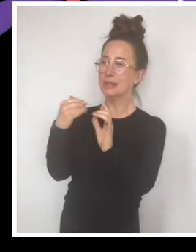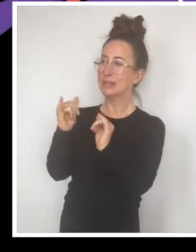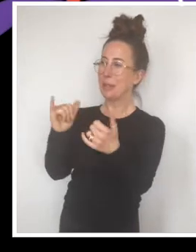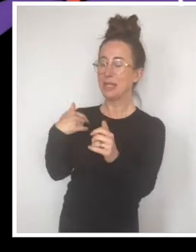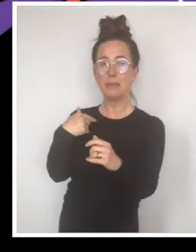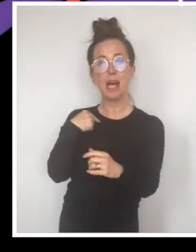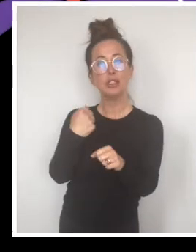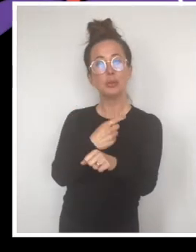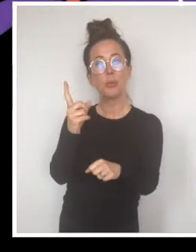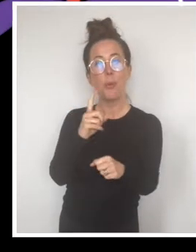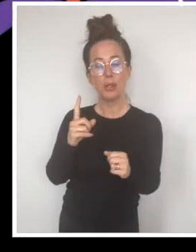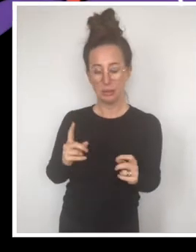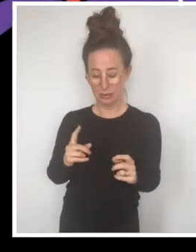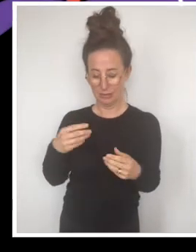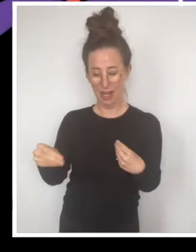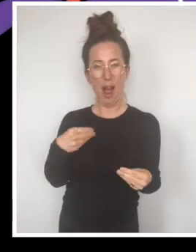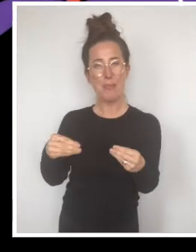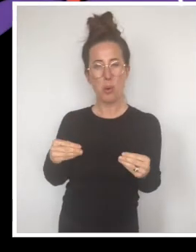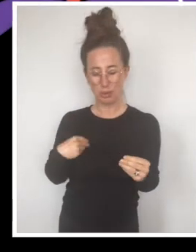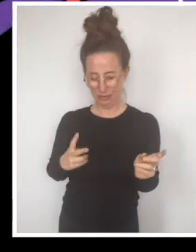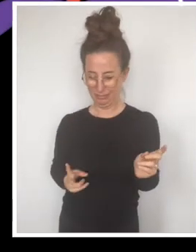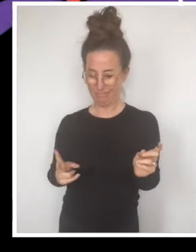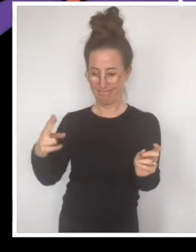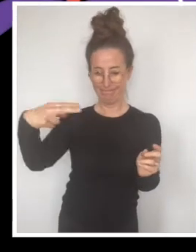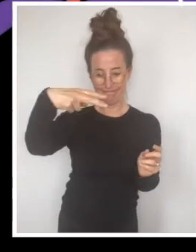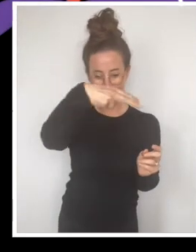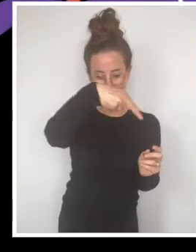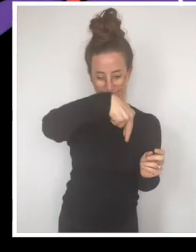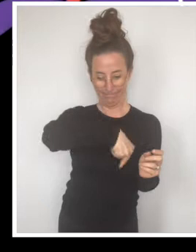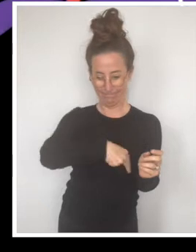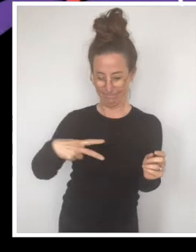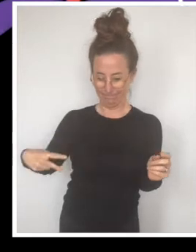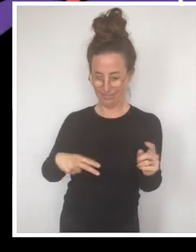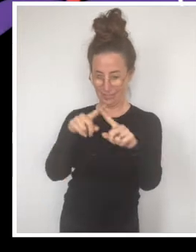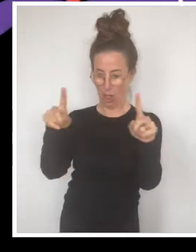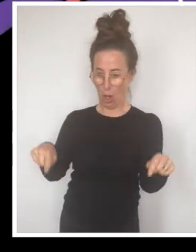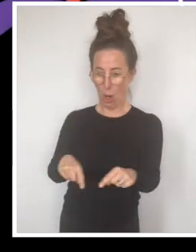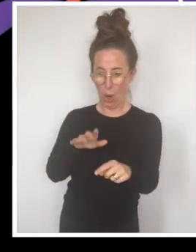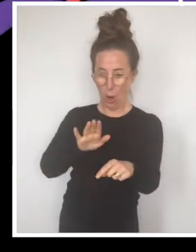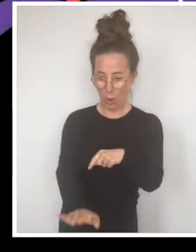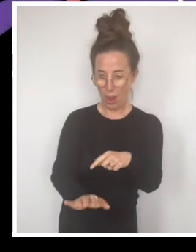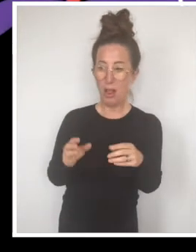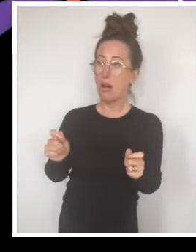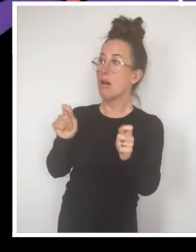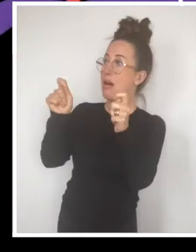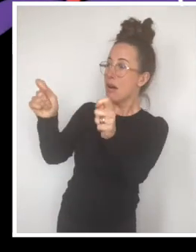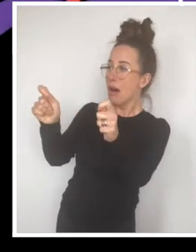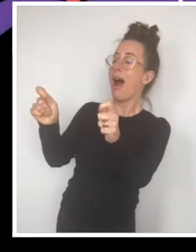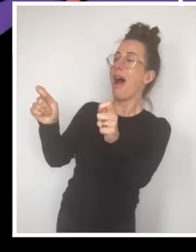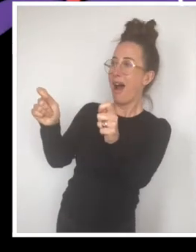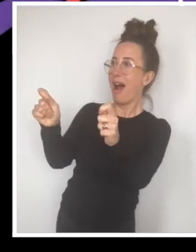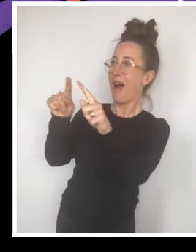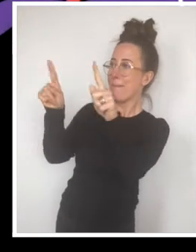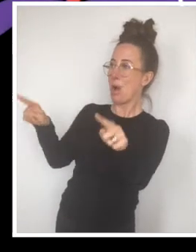up a piece of cardboard and I will actually stick it in position so that I only draw what is in the box. Now, that is something that you